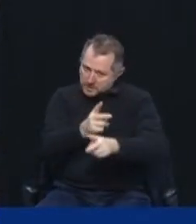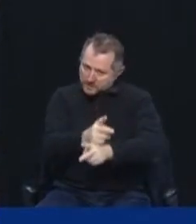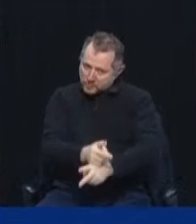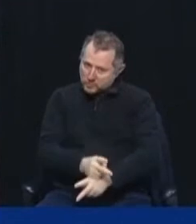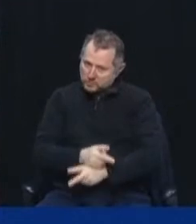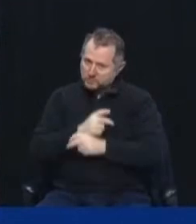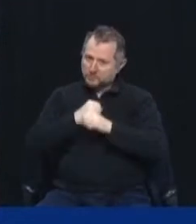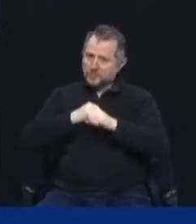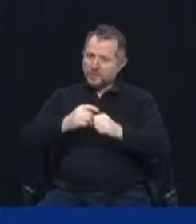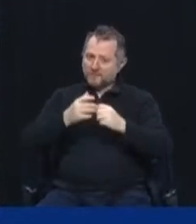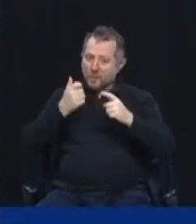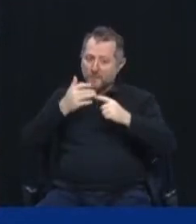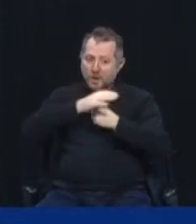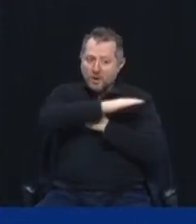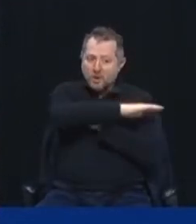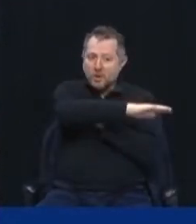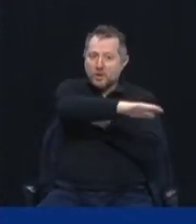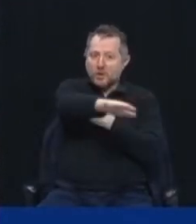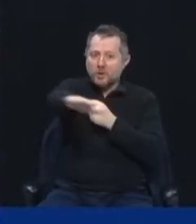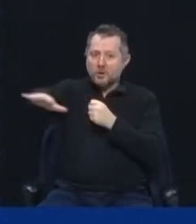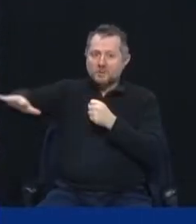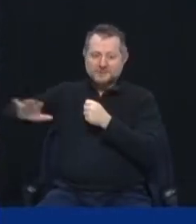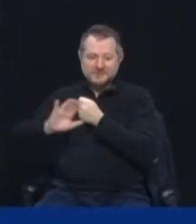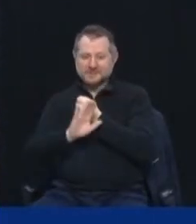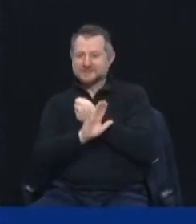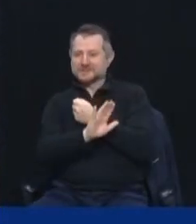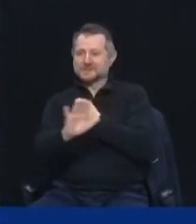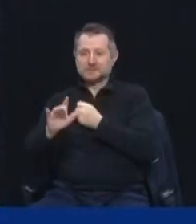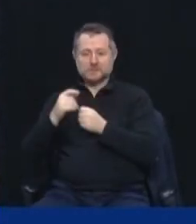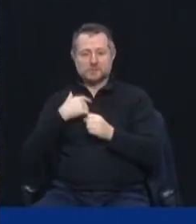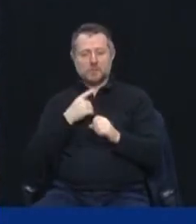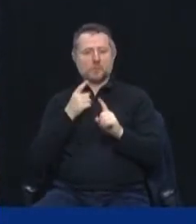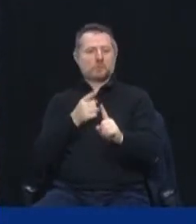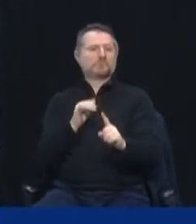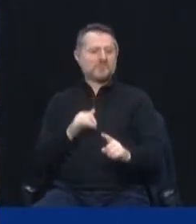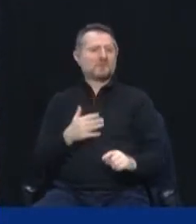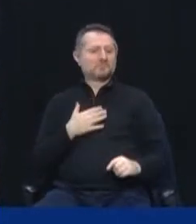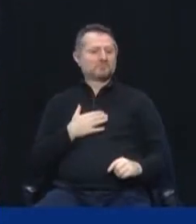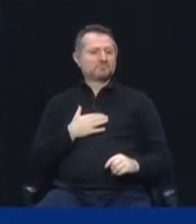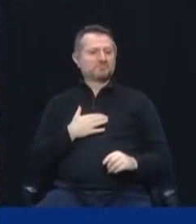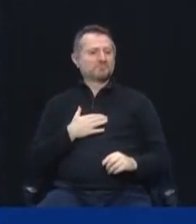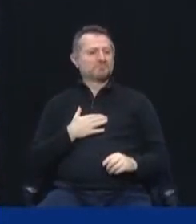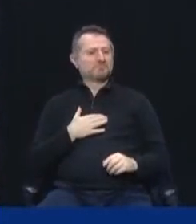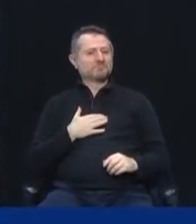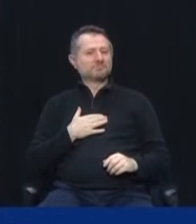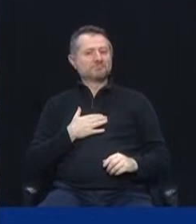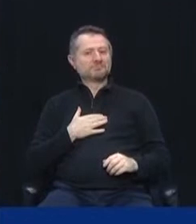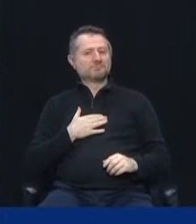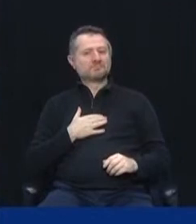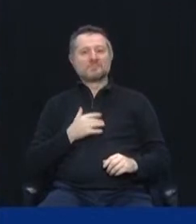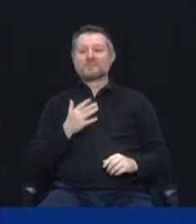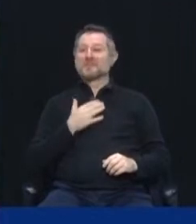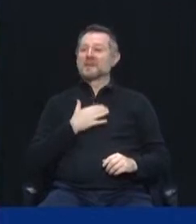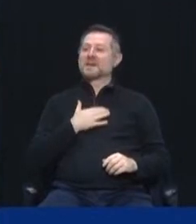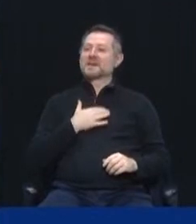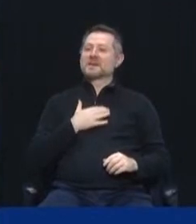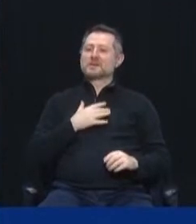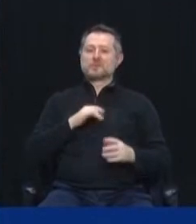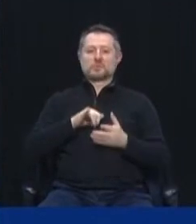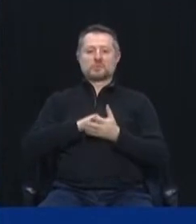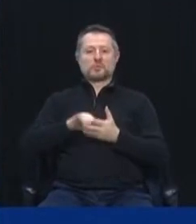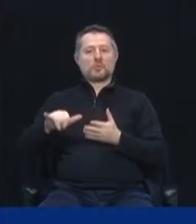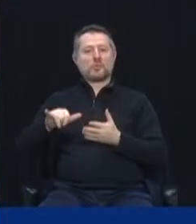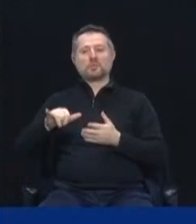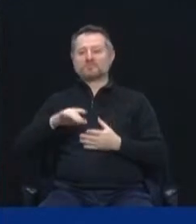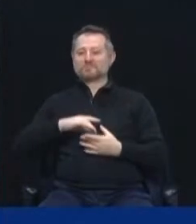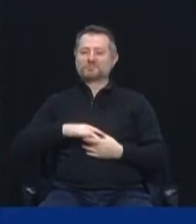family. And that's what we're saying today. And that is our spirit and our ethic and our